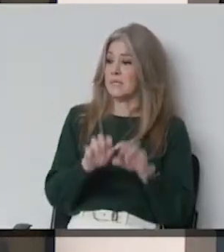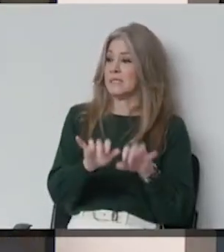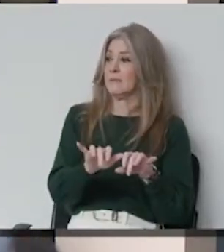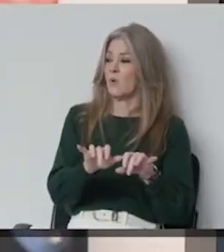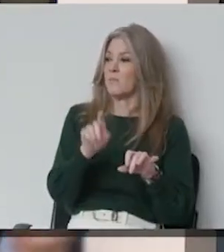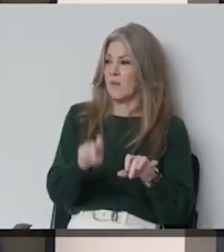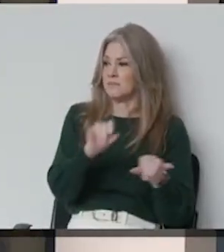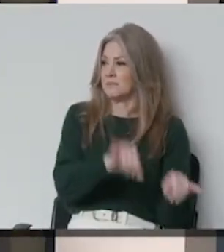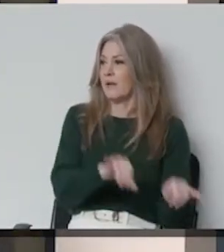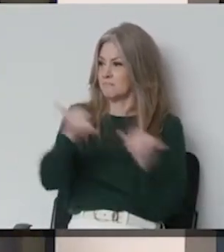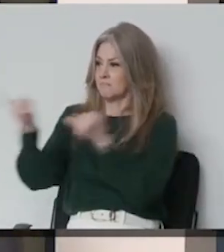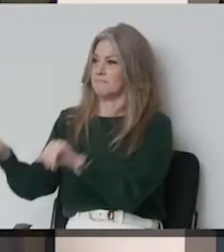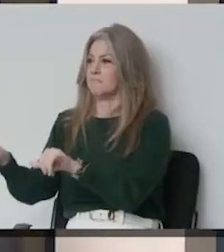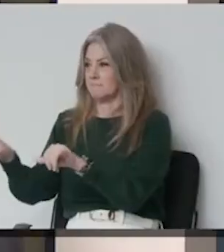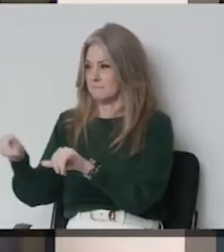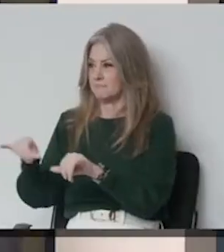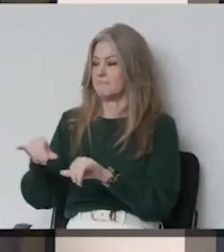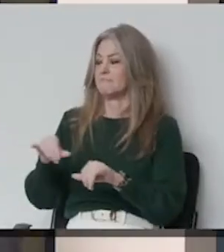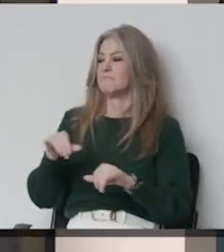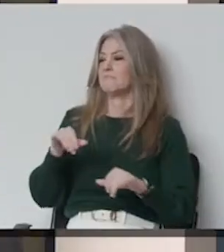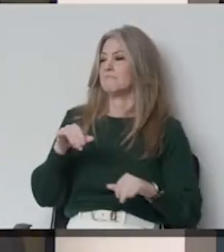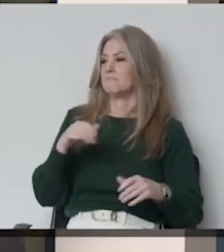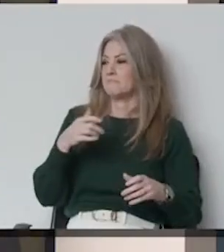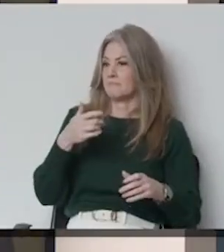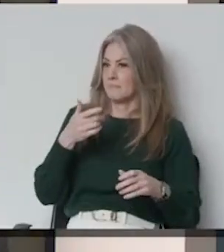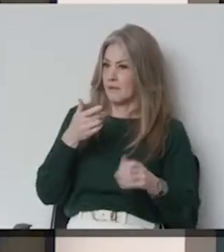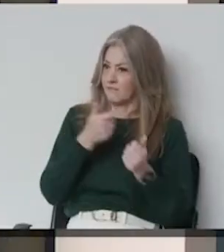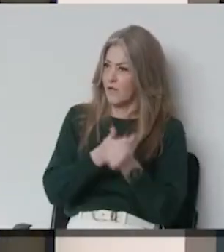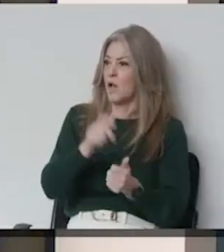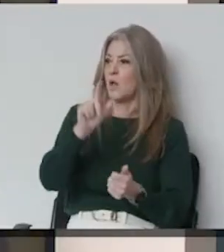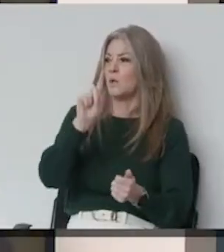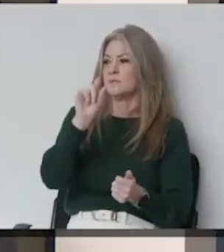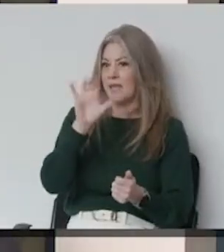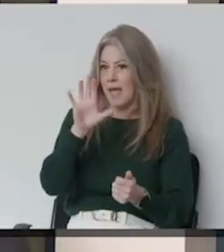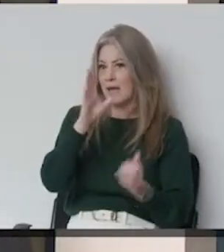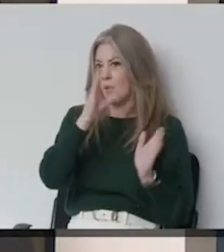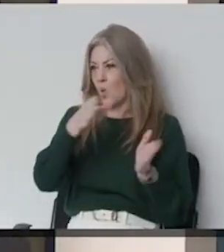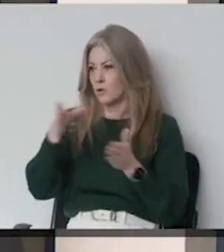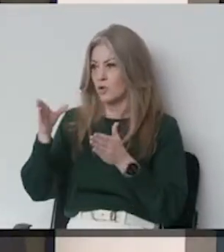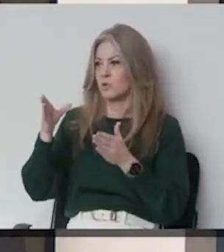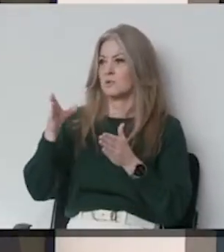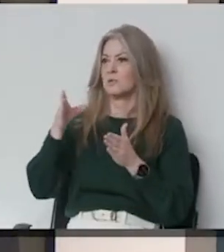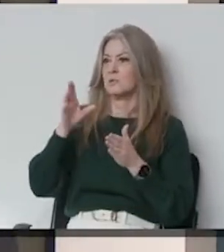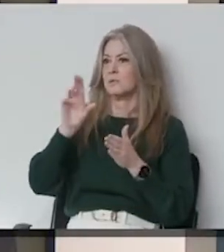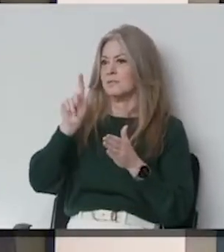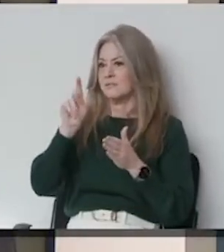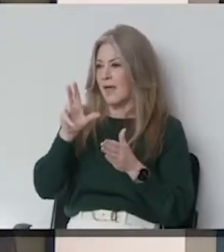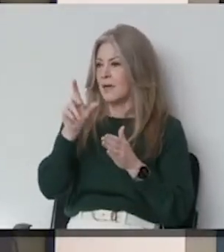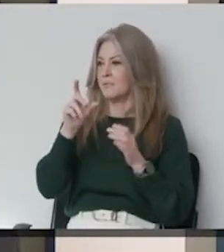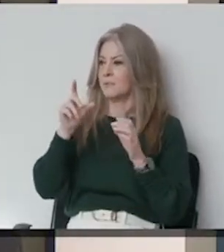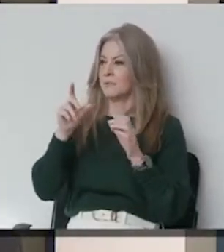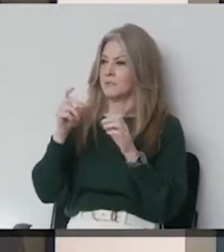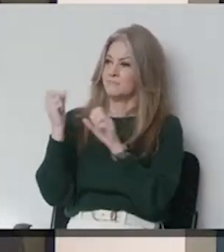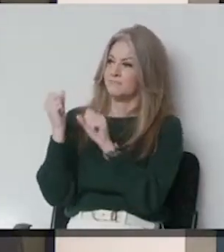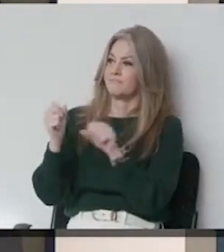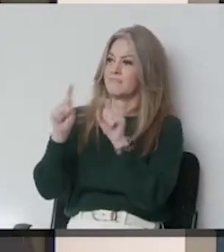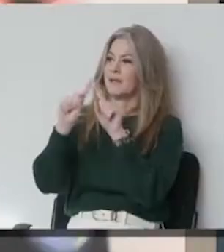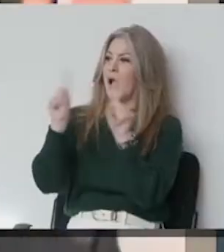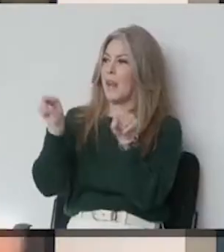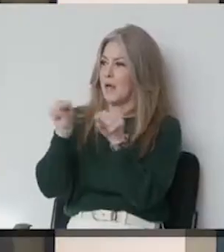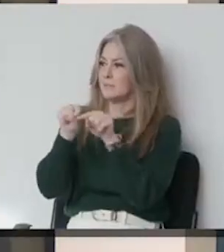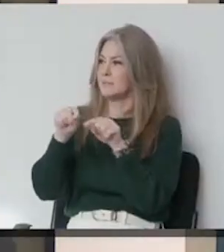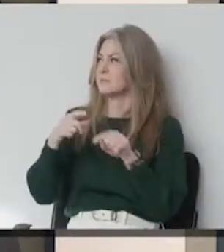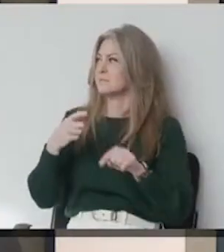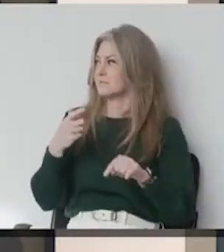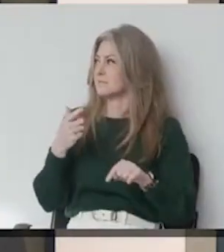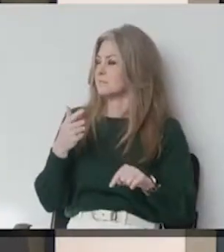tab order, you need to be able to see tab focus, and you need to be able to activate it with the keyboard. And there's probably